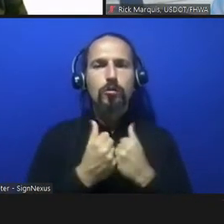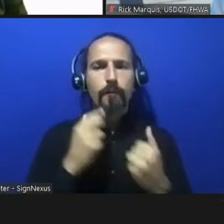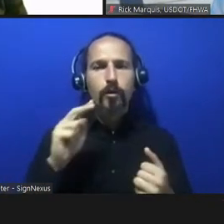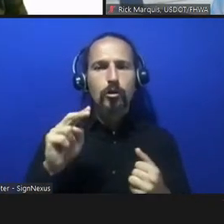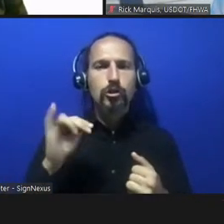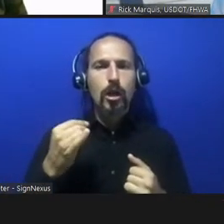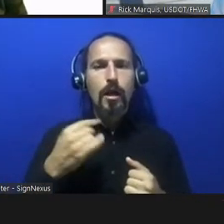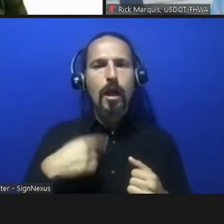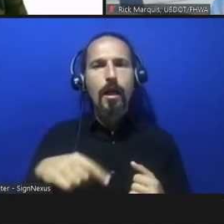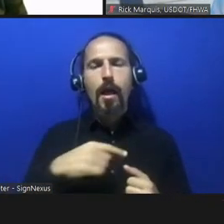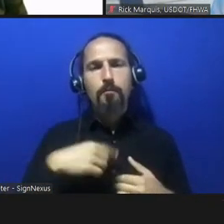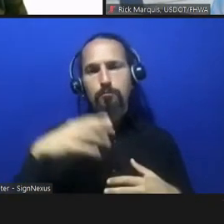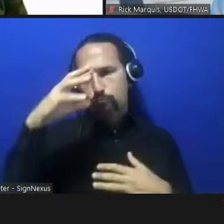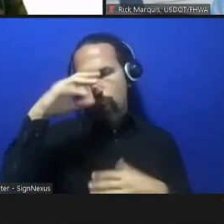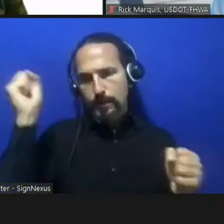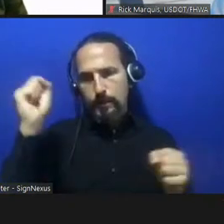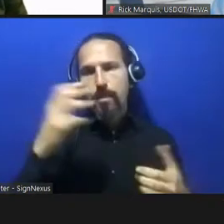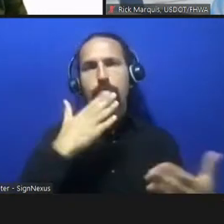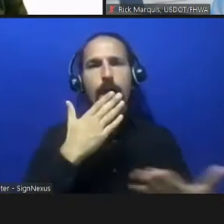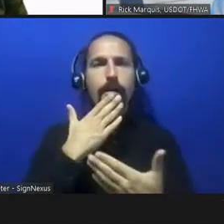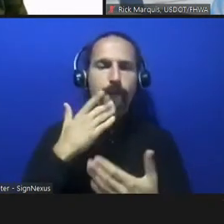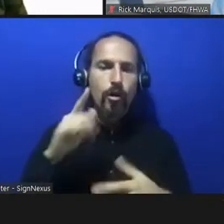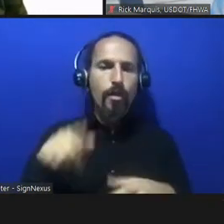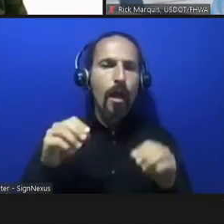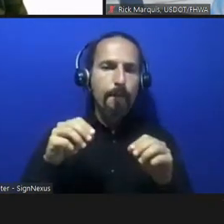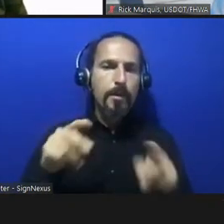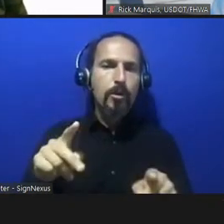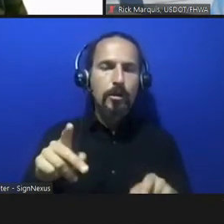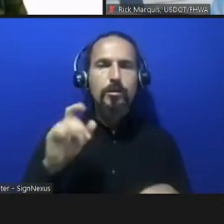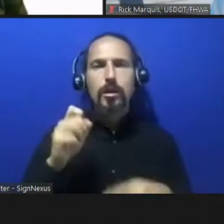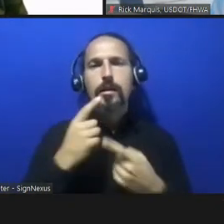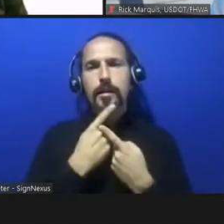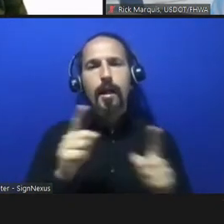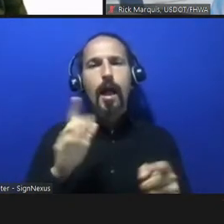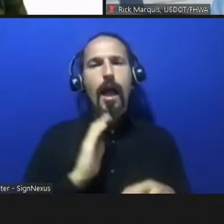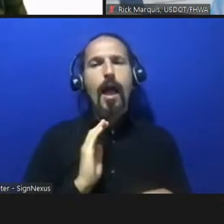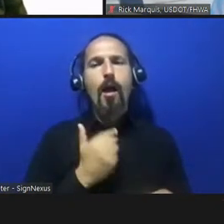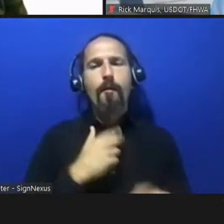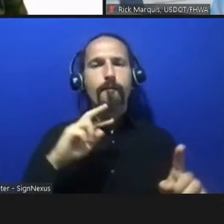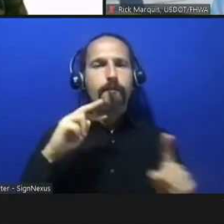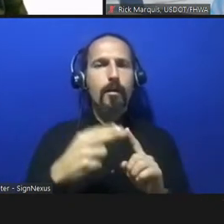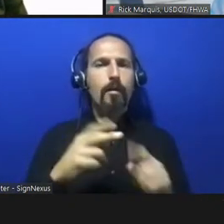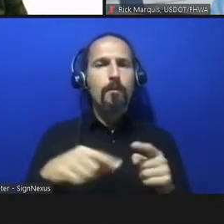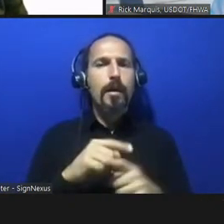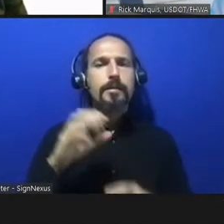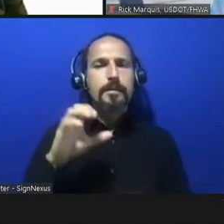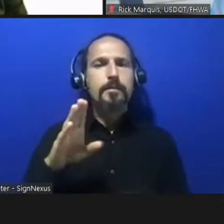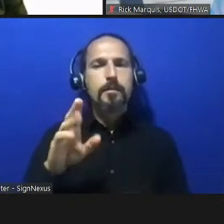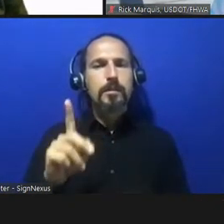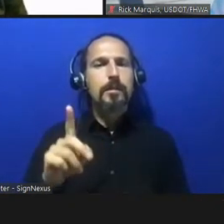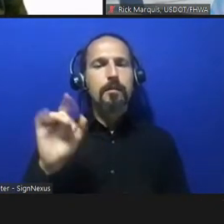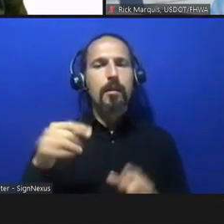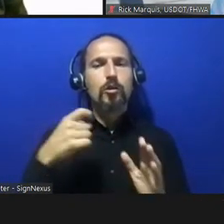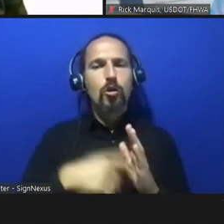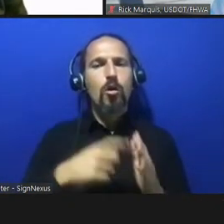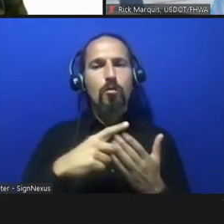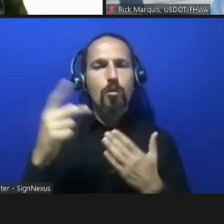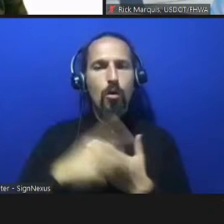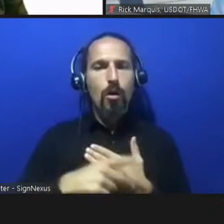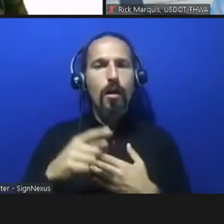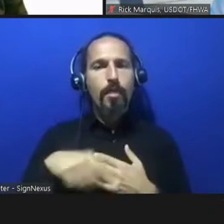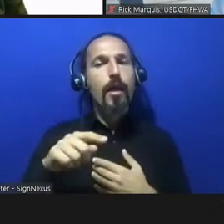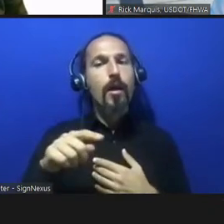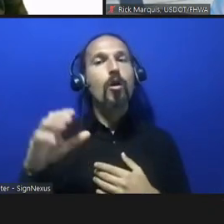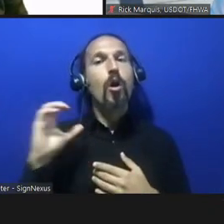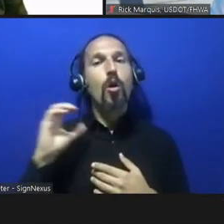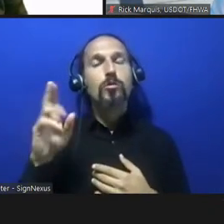of which i am president thank you for the opportunity to state our position on the central business district tolling program coach usa